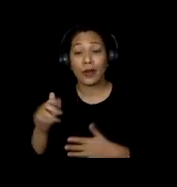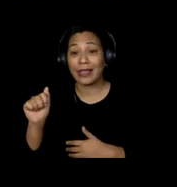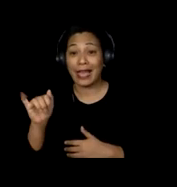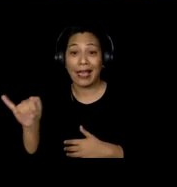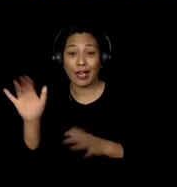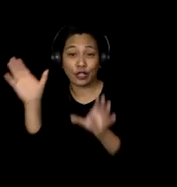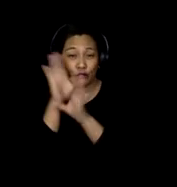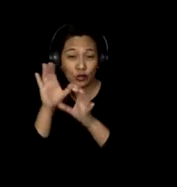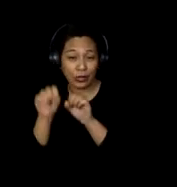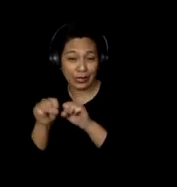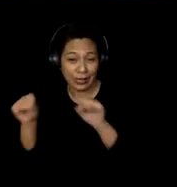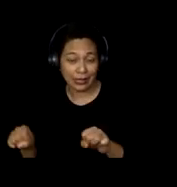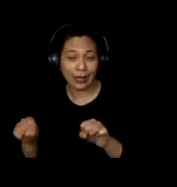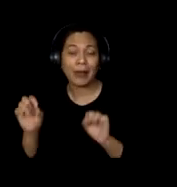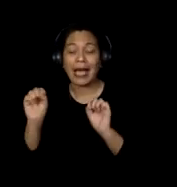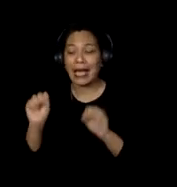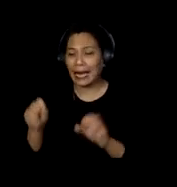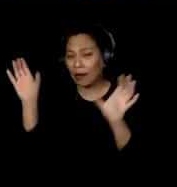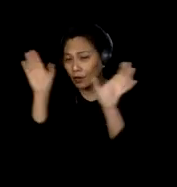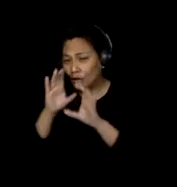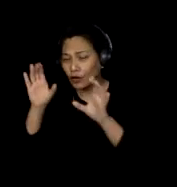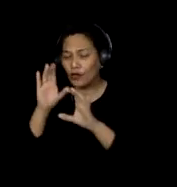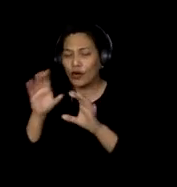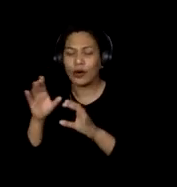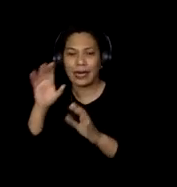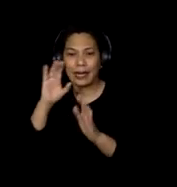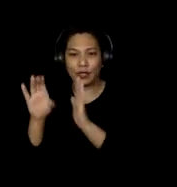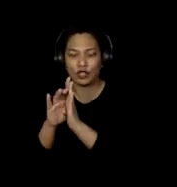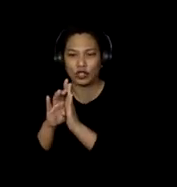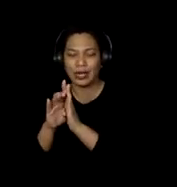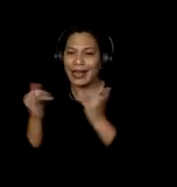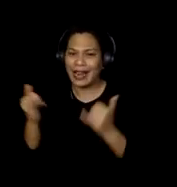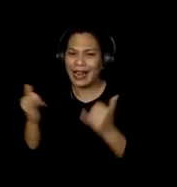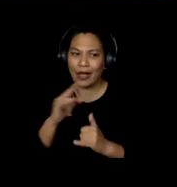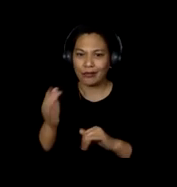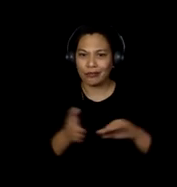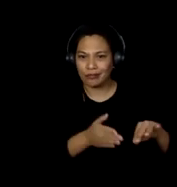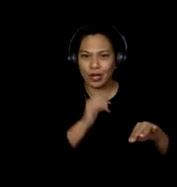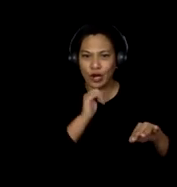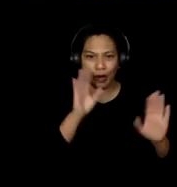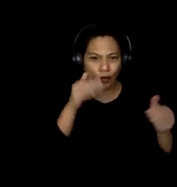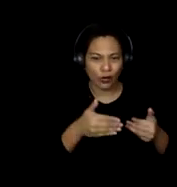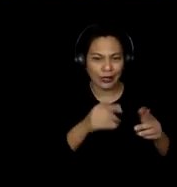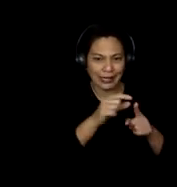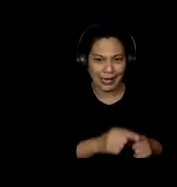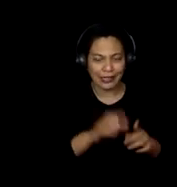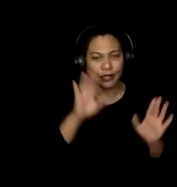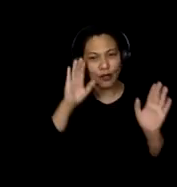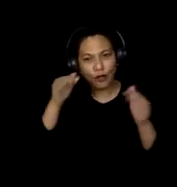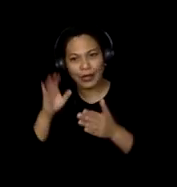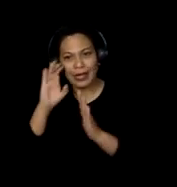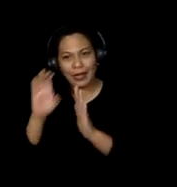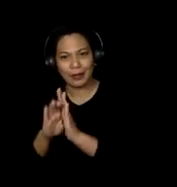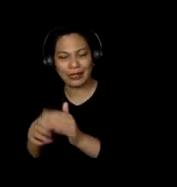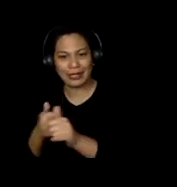system can actually go out there and look for the image. It's no longer looking for the text that surrounds the image, but it's looking at the image. So what this means for